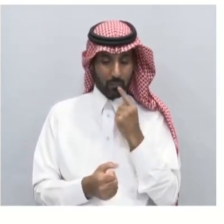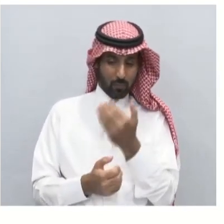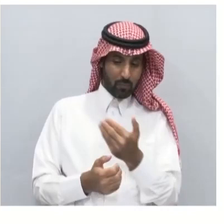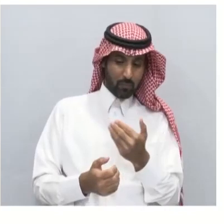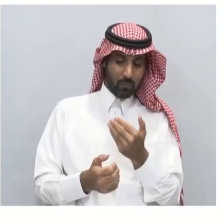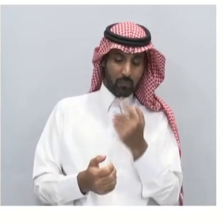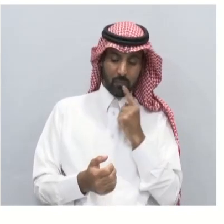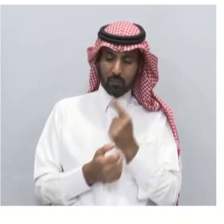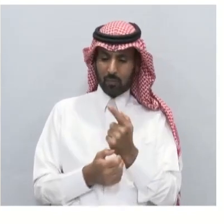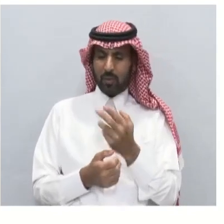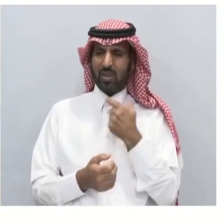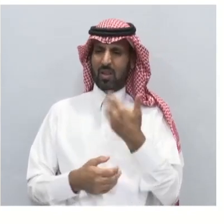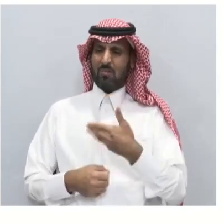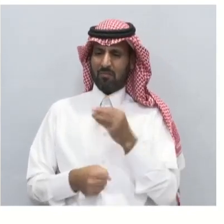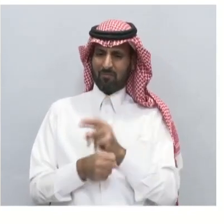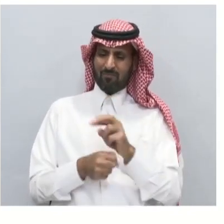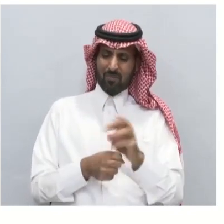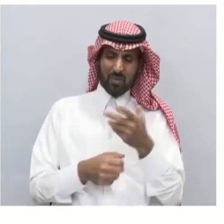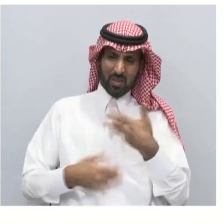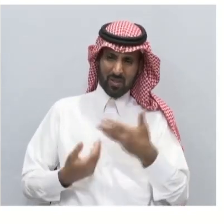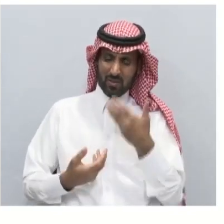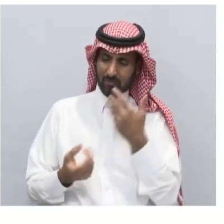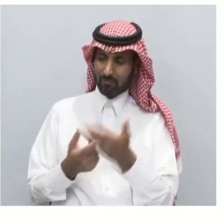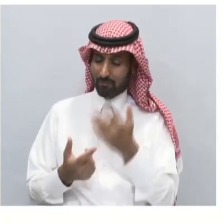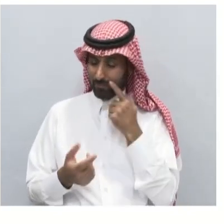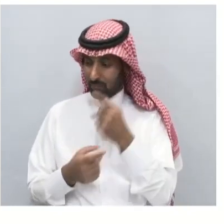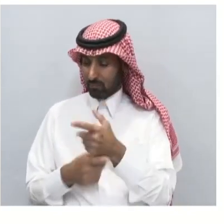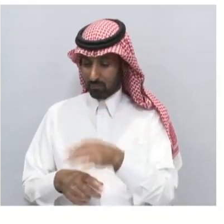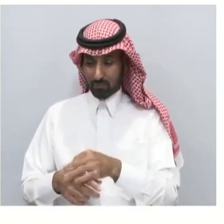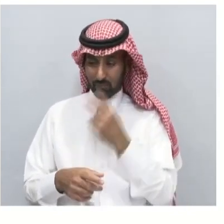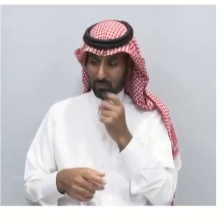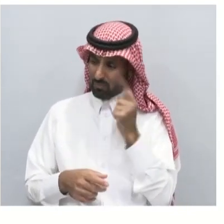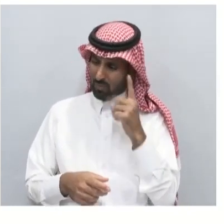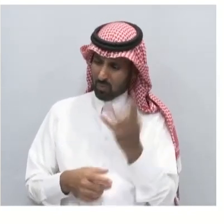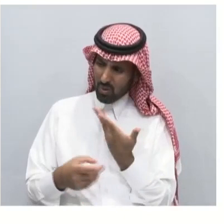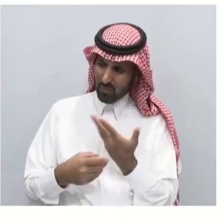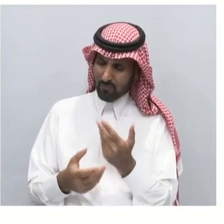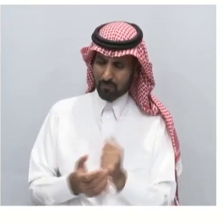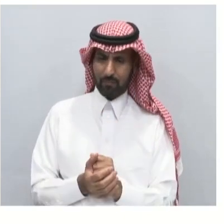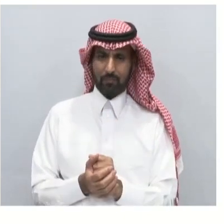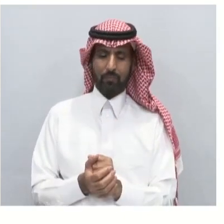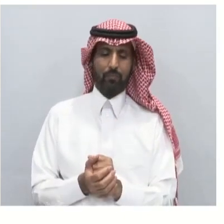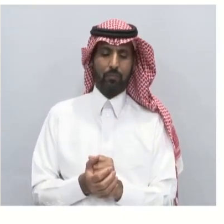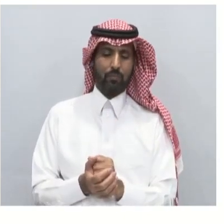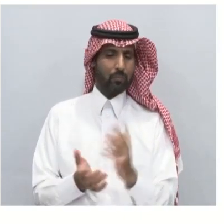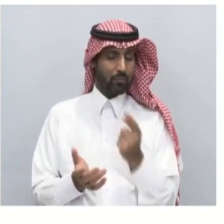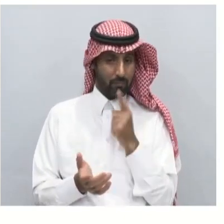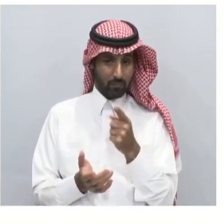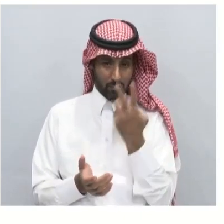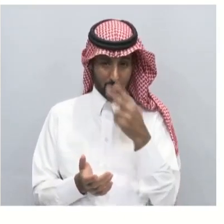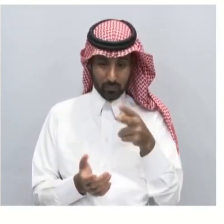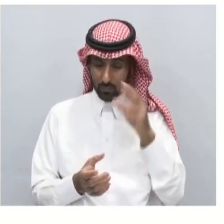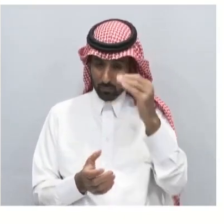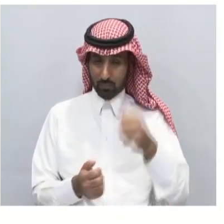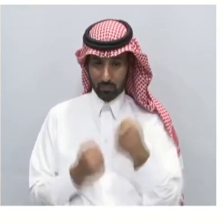avoid jokes that people in other cultures might not understand. Okay? I want you to look